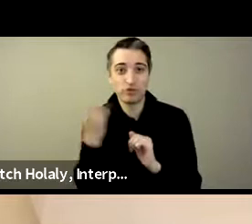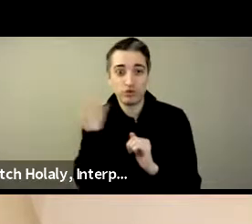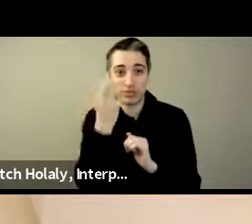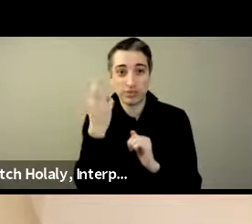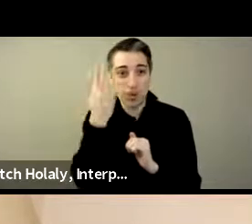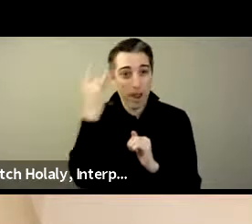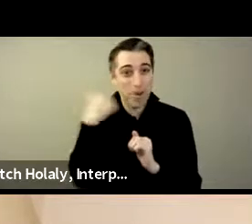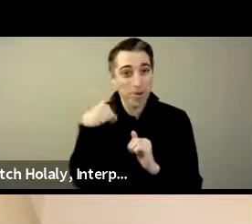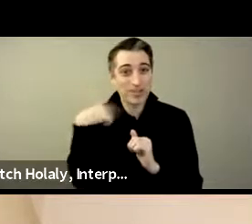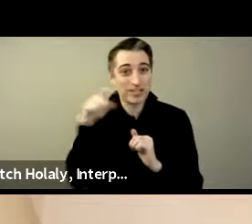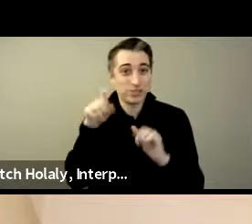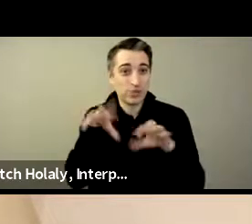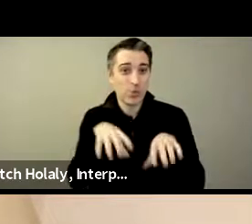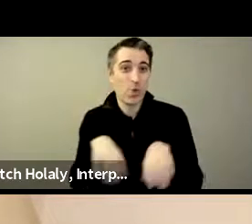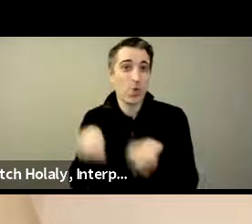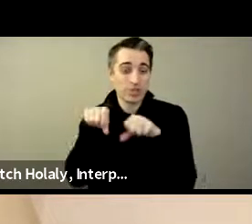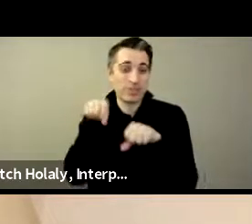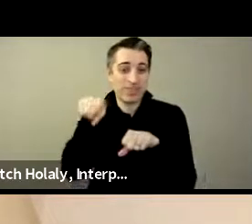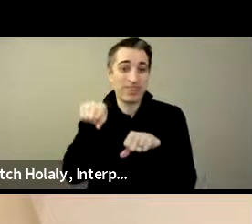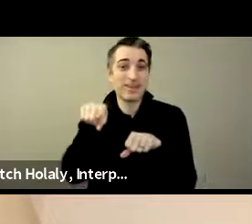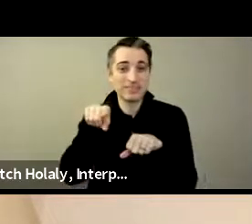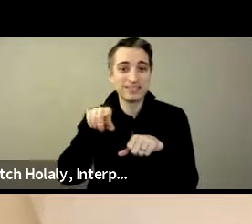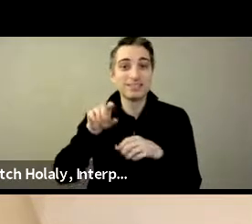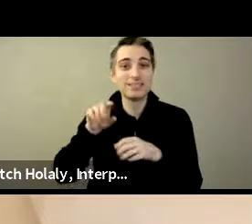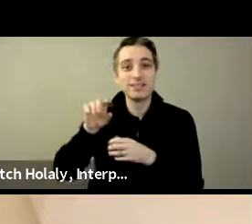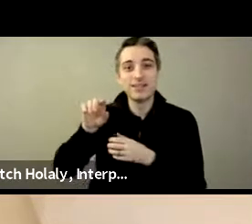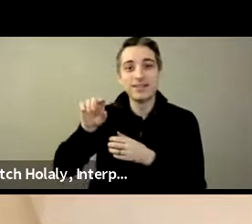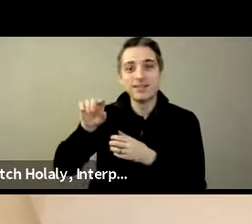need to conduct this enumeration profile study.